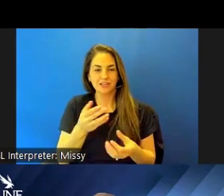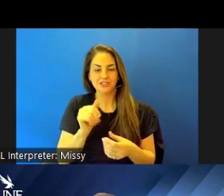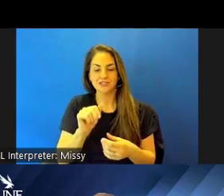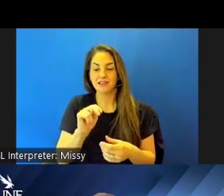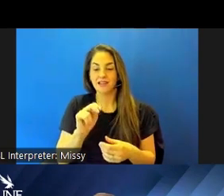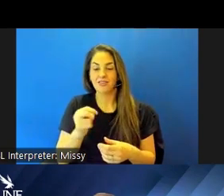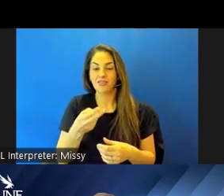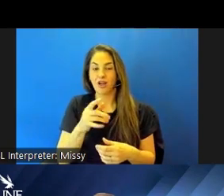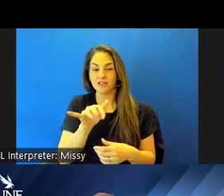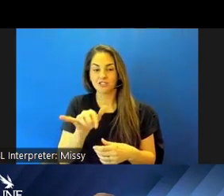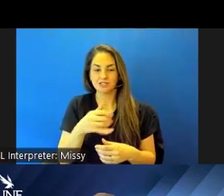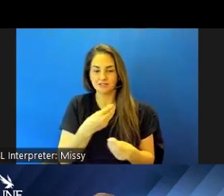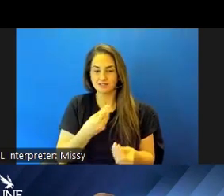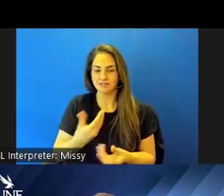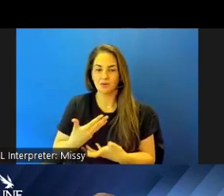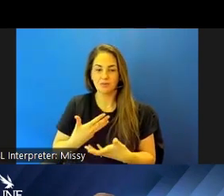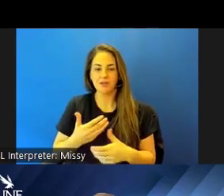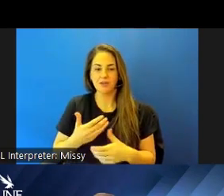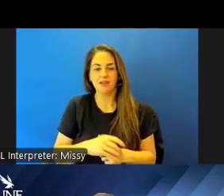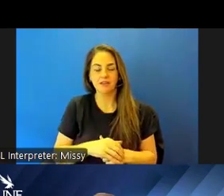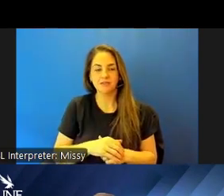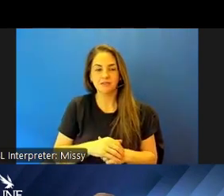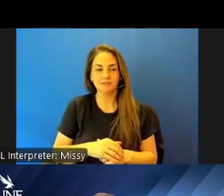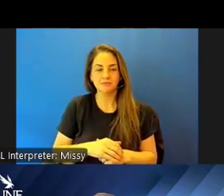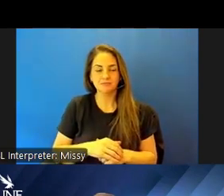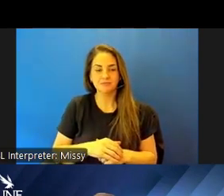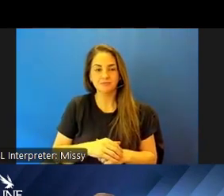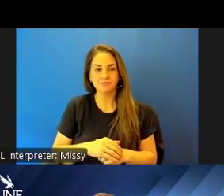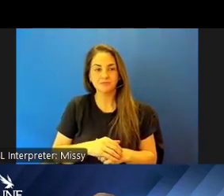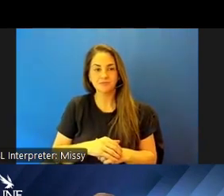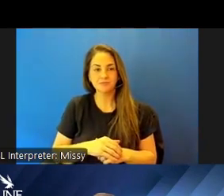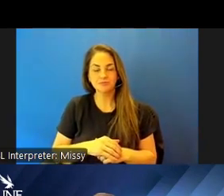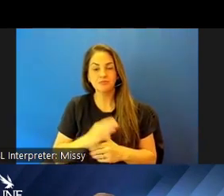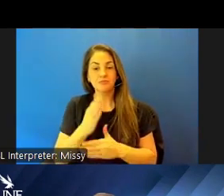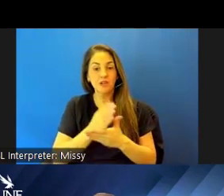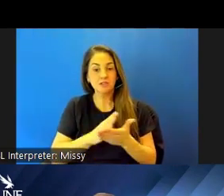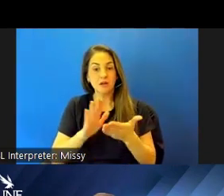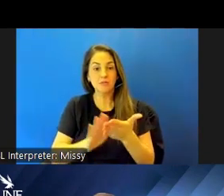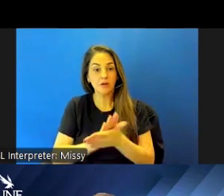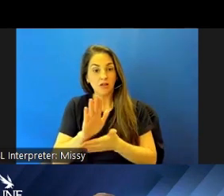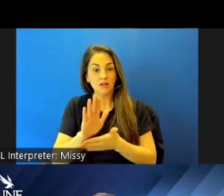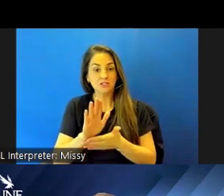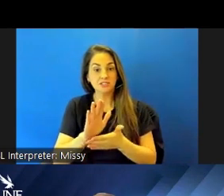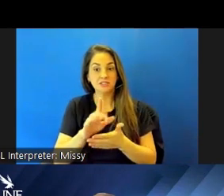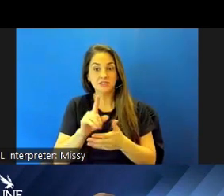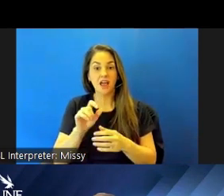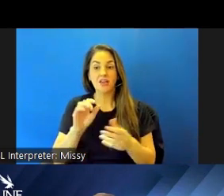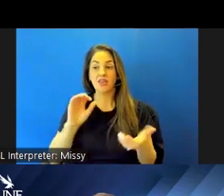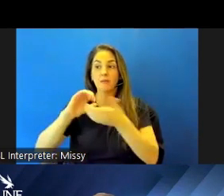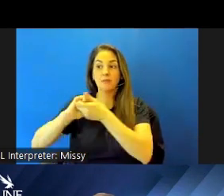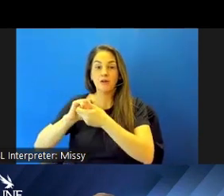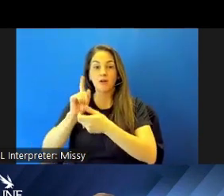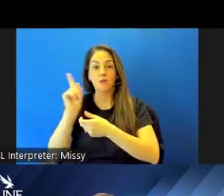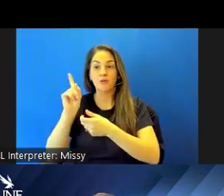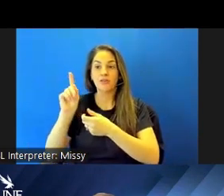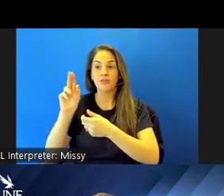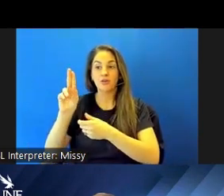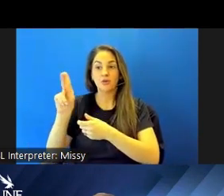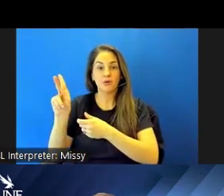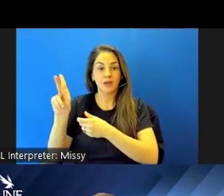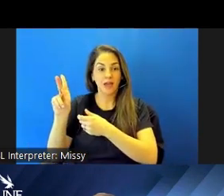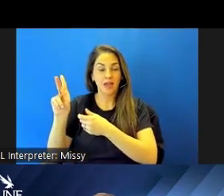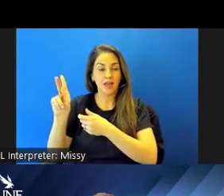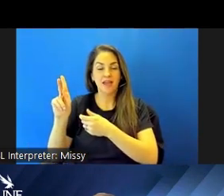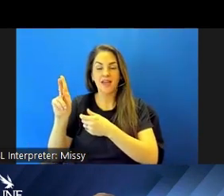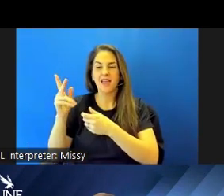me. There's some universities that they're working with over in the UK that are hosting Fix